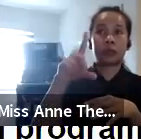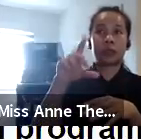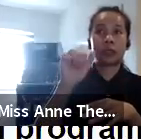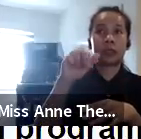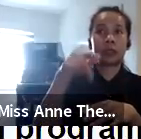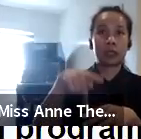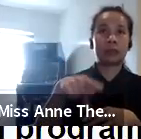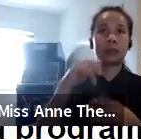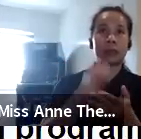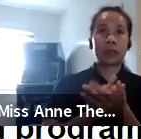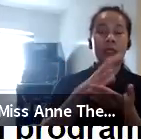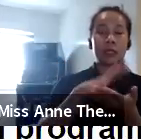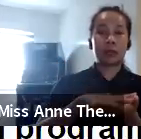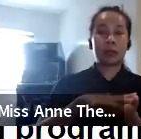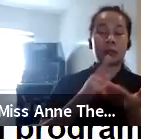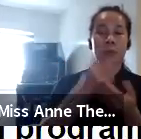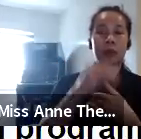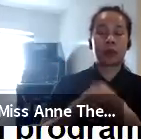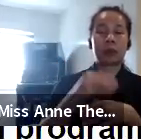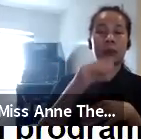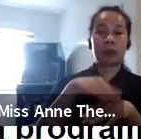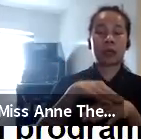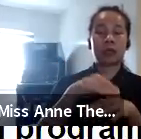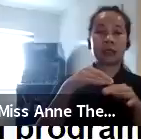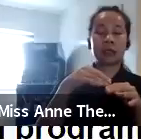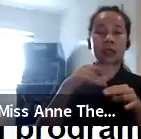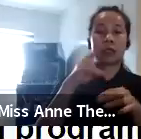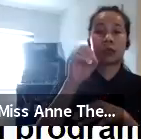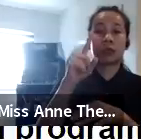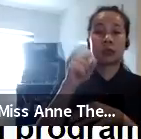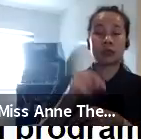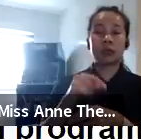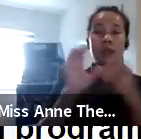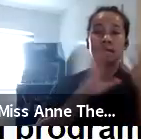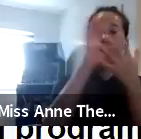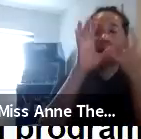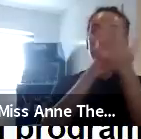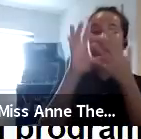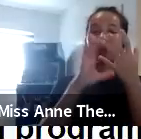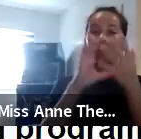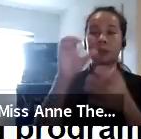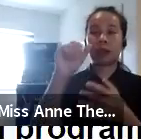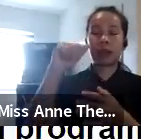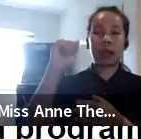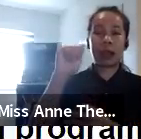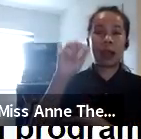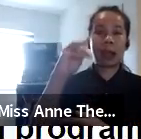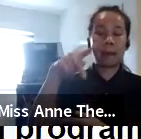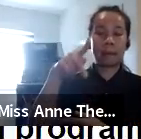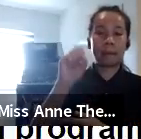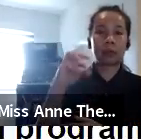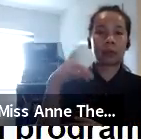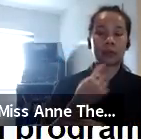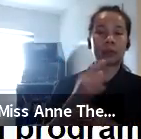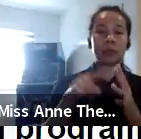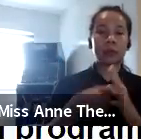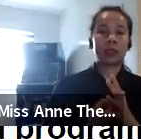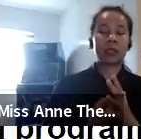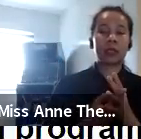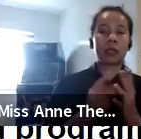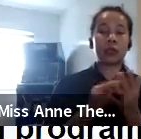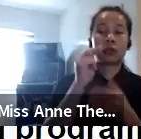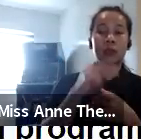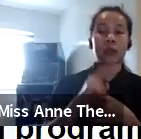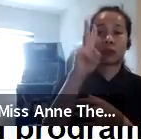that what you call as the UST Cloud Campus. So we started that November of 2002, and we have